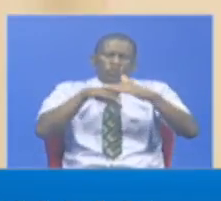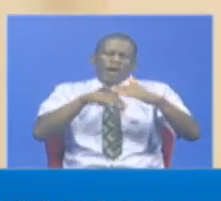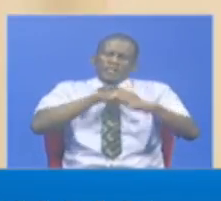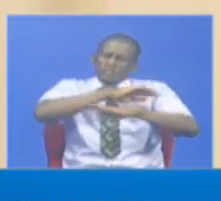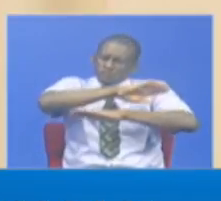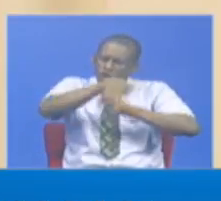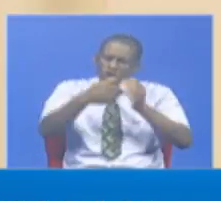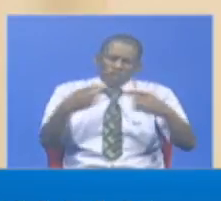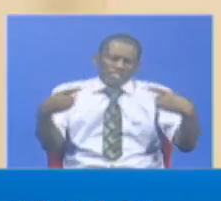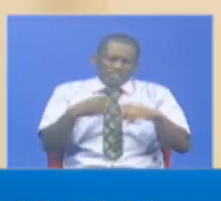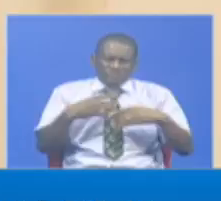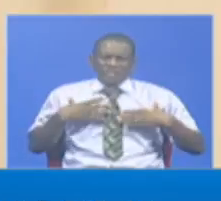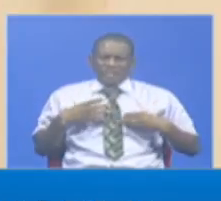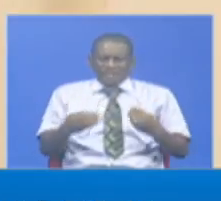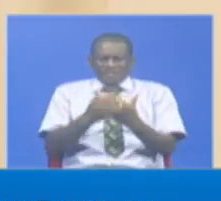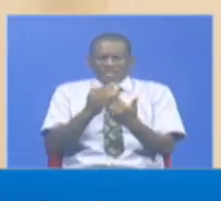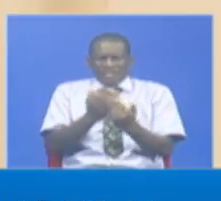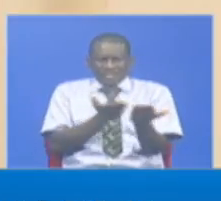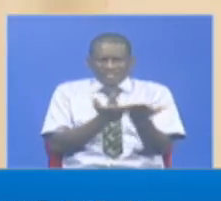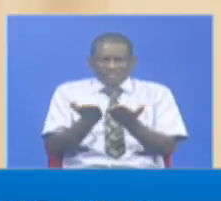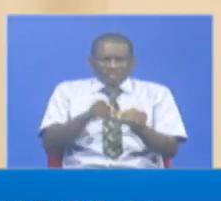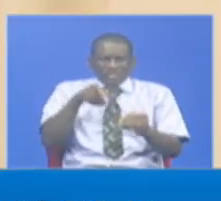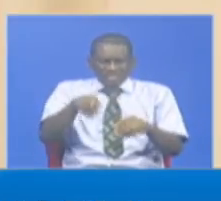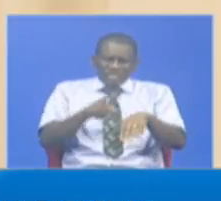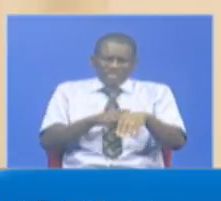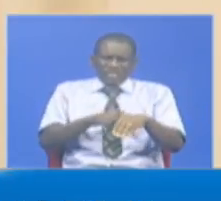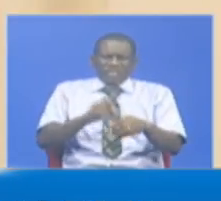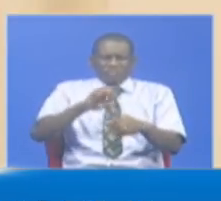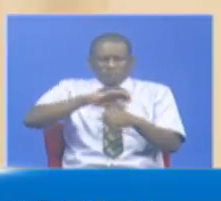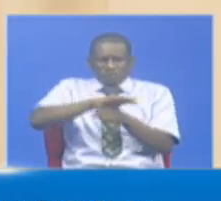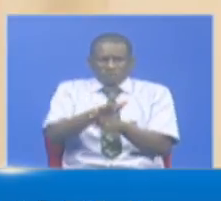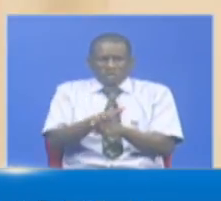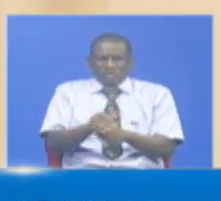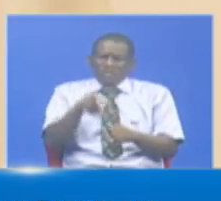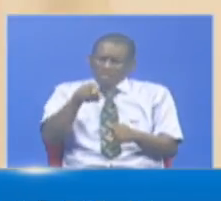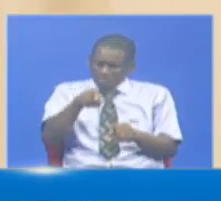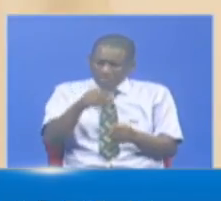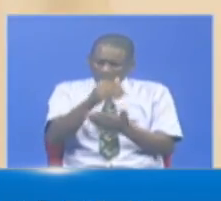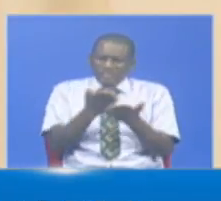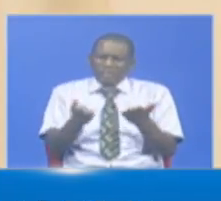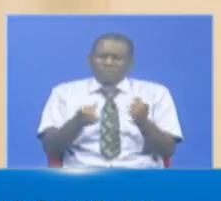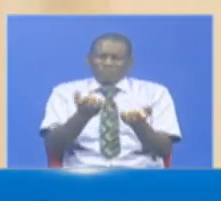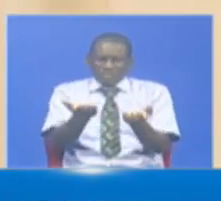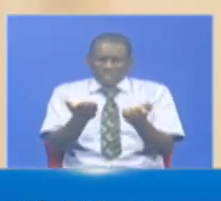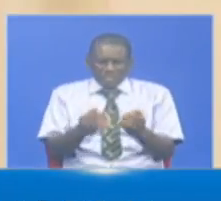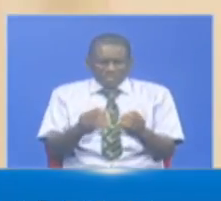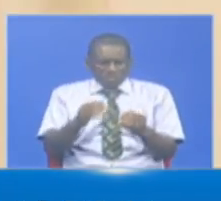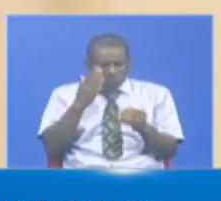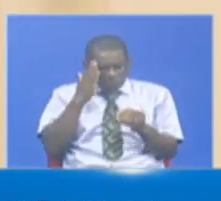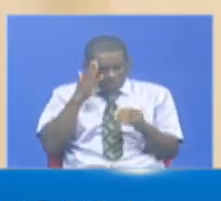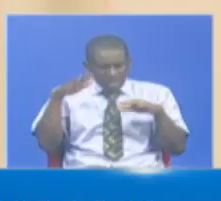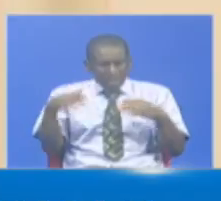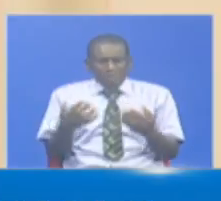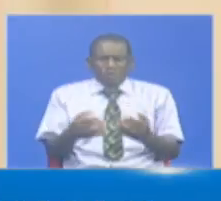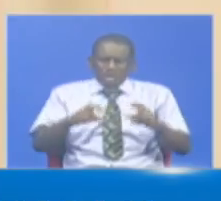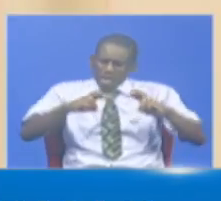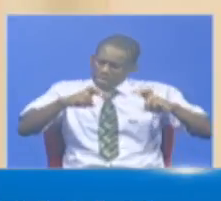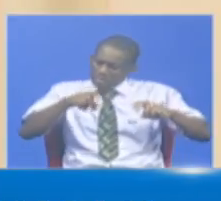of healthcare services during this time of COVID. This is something we need to deeply consider and relook